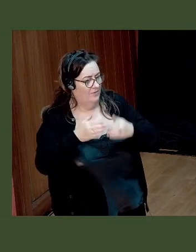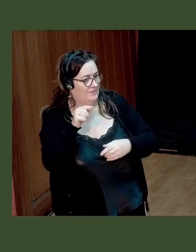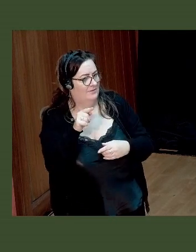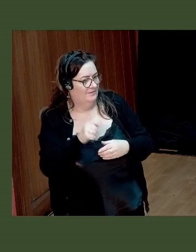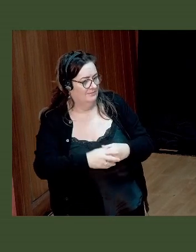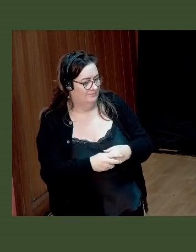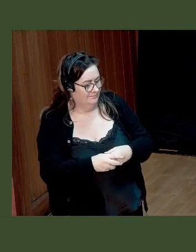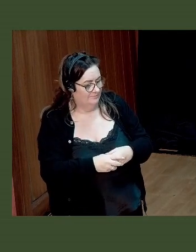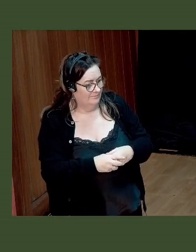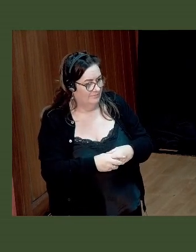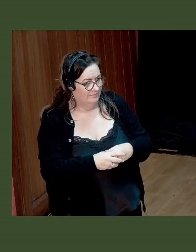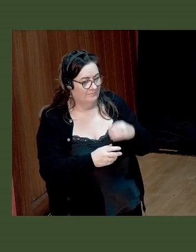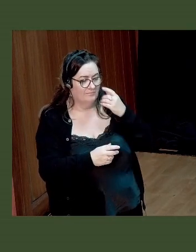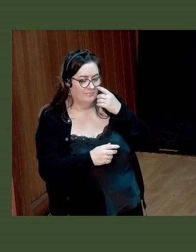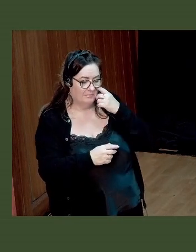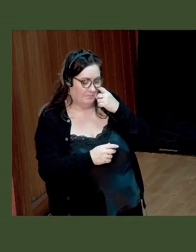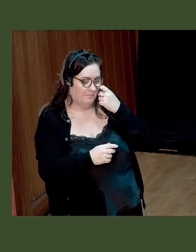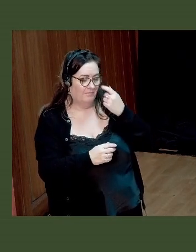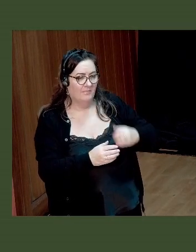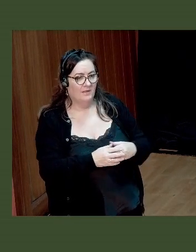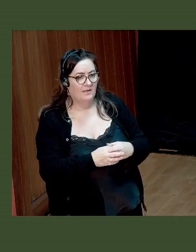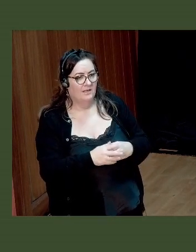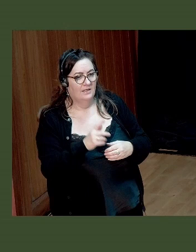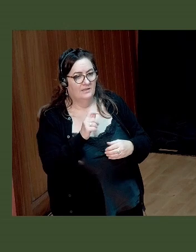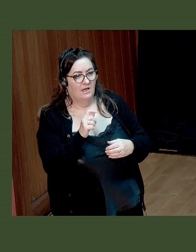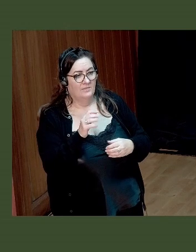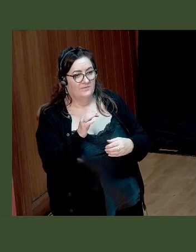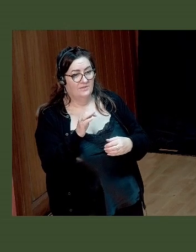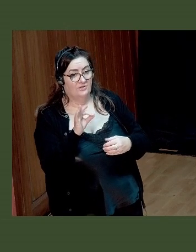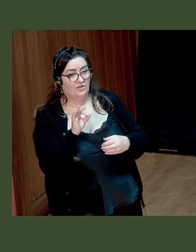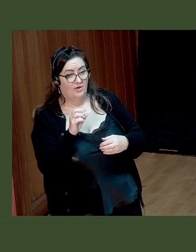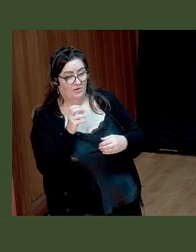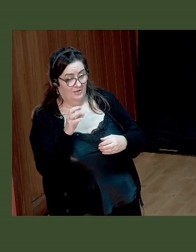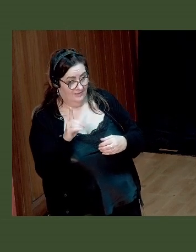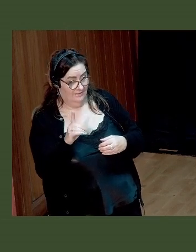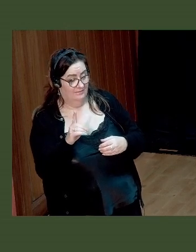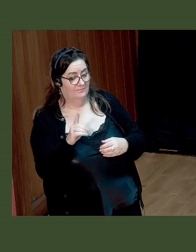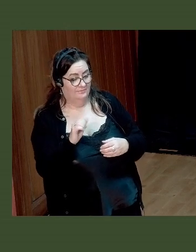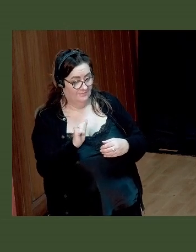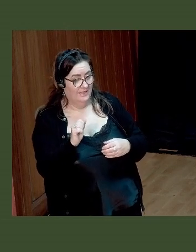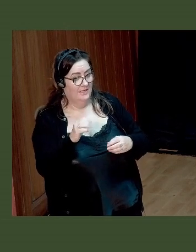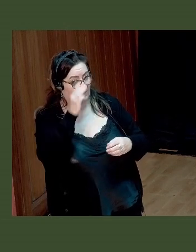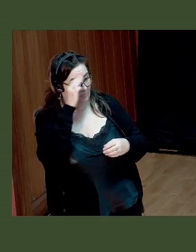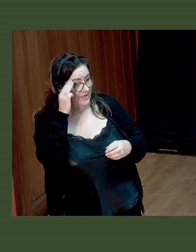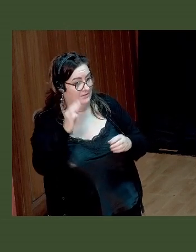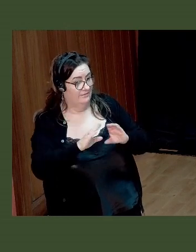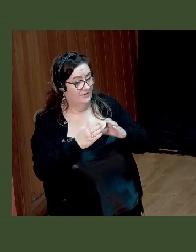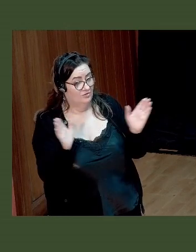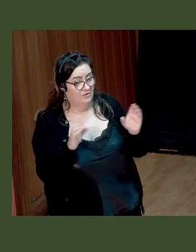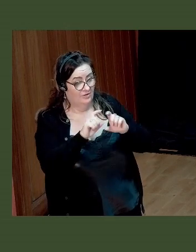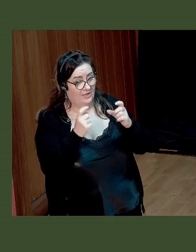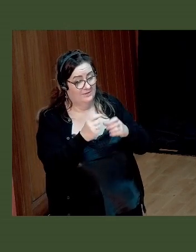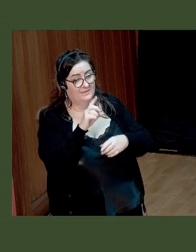dream. This was the understanding that Tom Sergerig, the Minister for Education, to Eamon de Valera, President of the General Council,